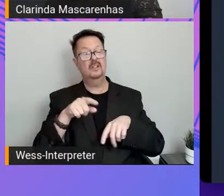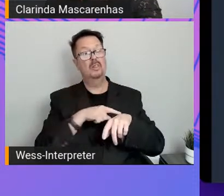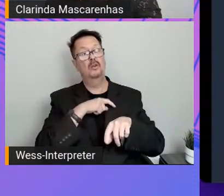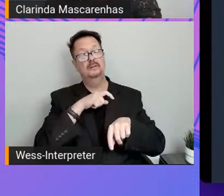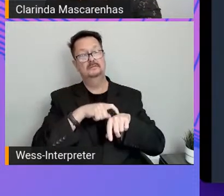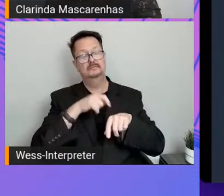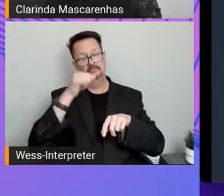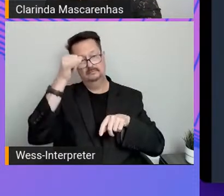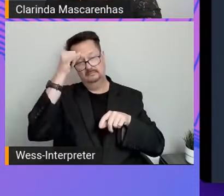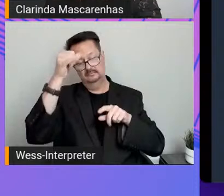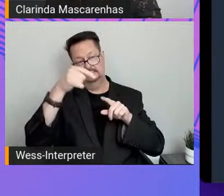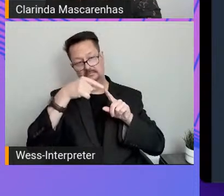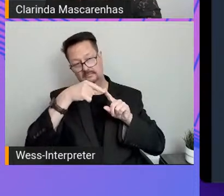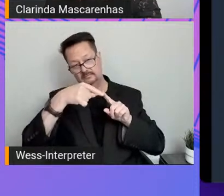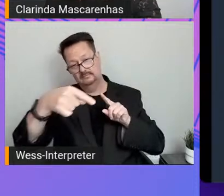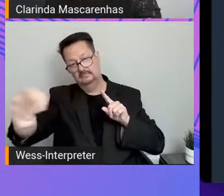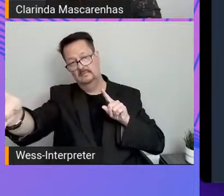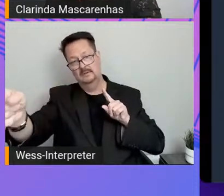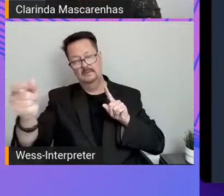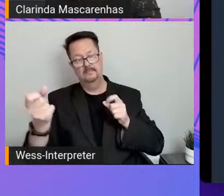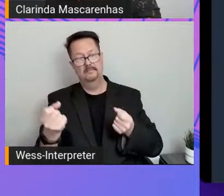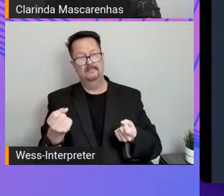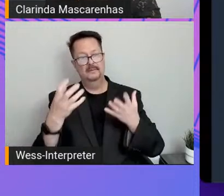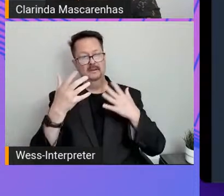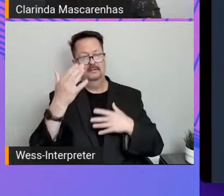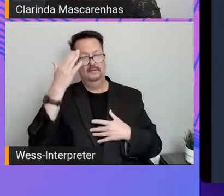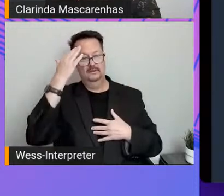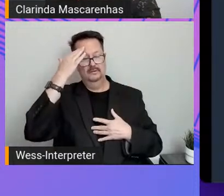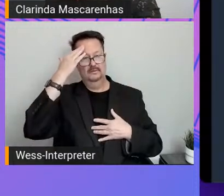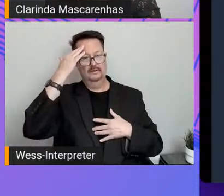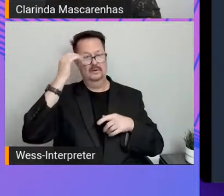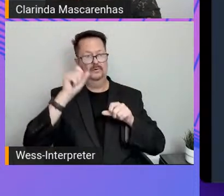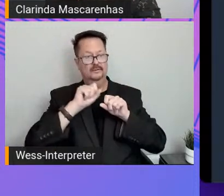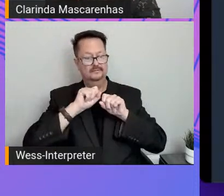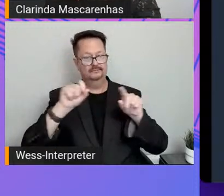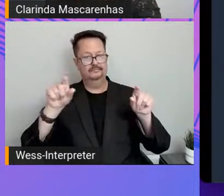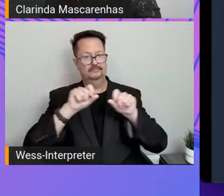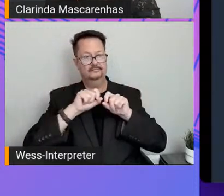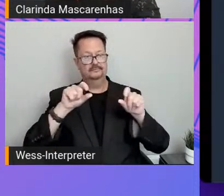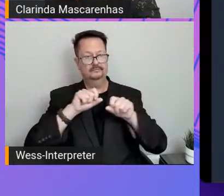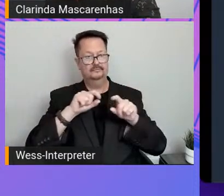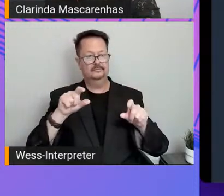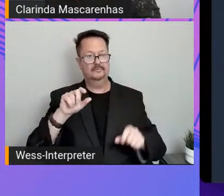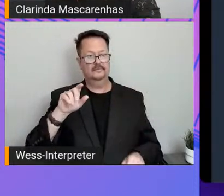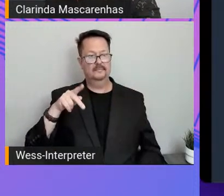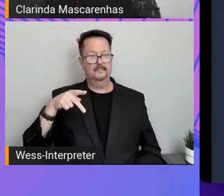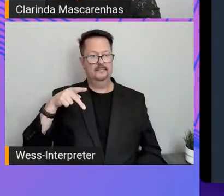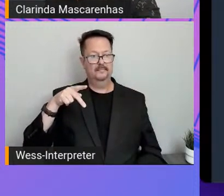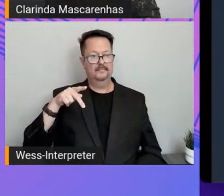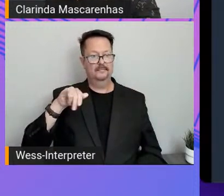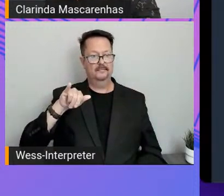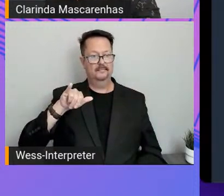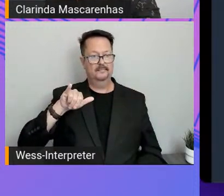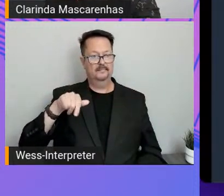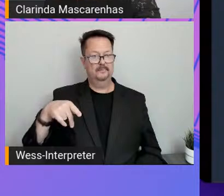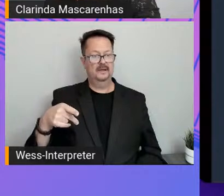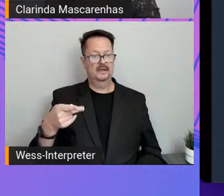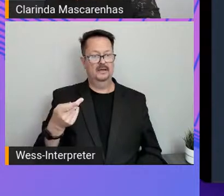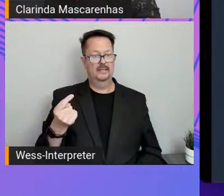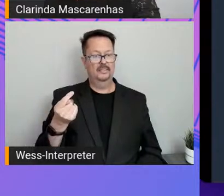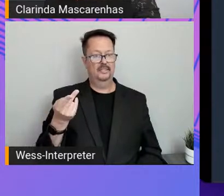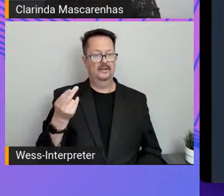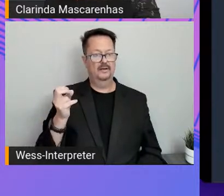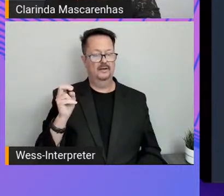know, when we shipped AppRunner, we shipped with Node and Python as the 2 runtimes that we supported from a source code